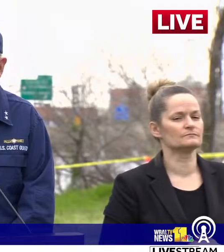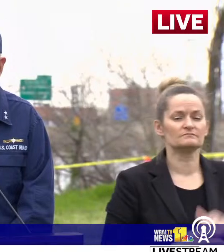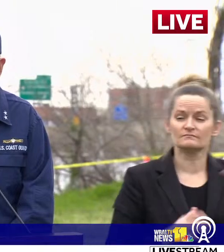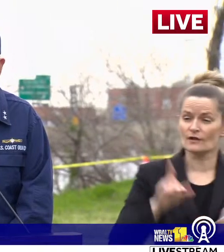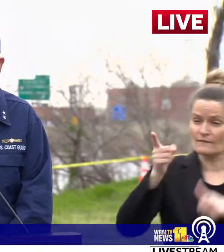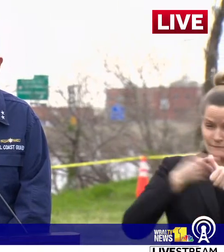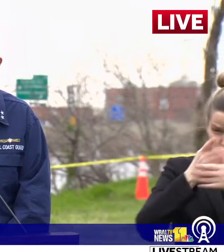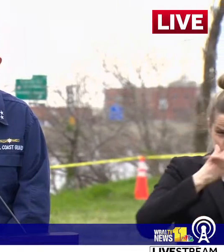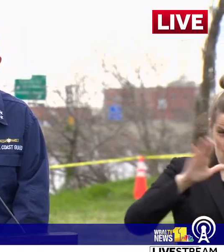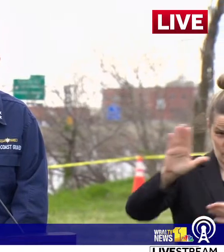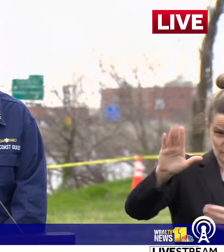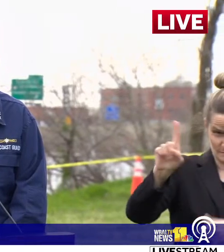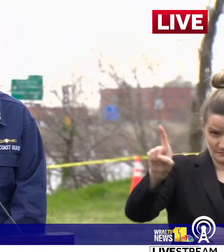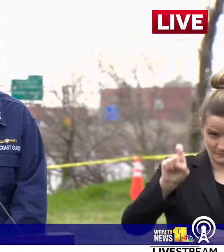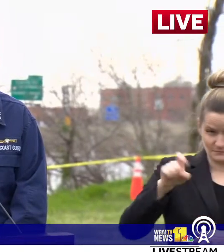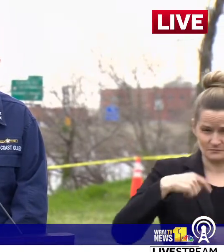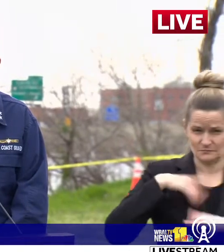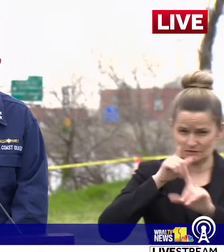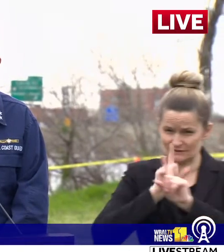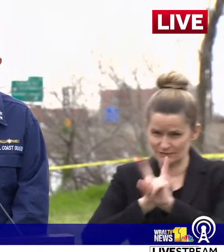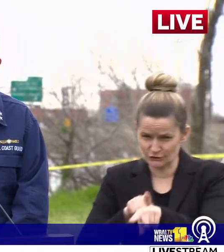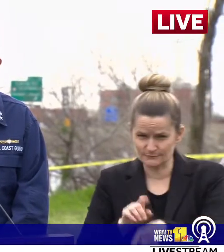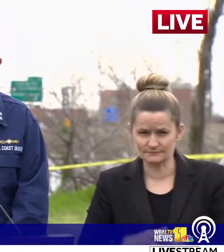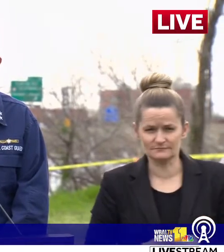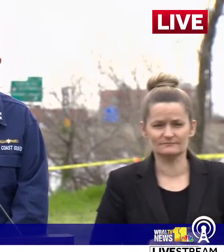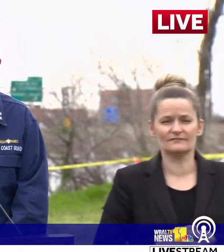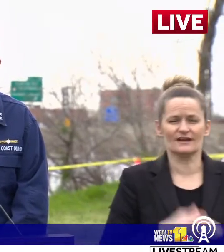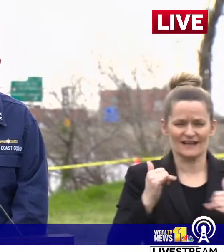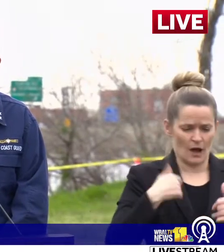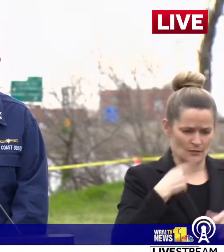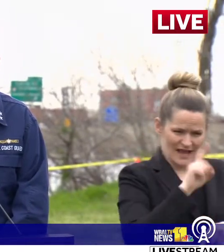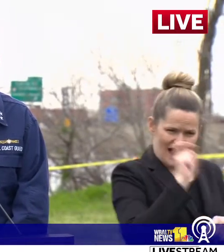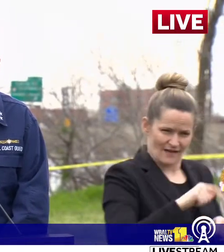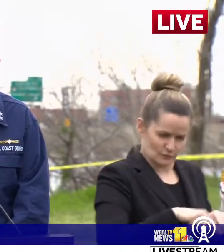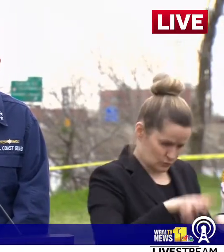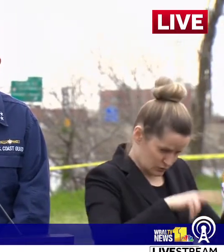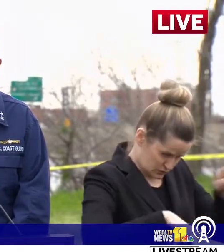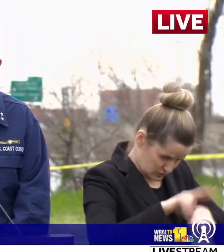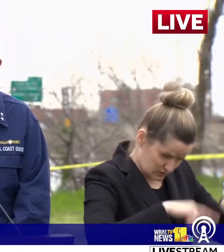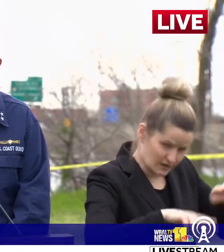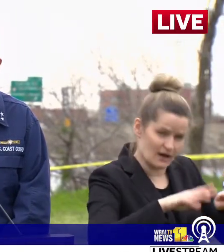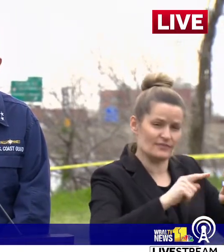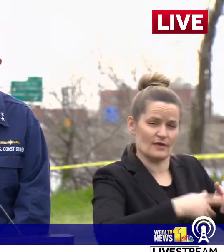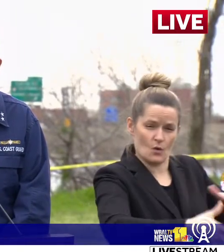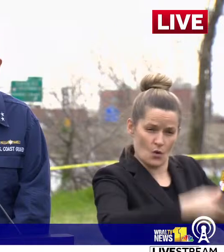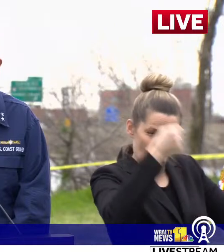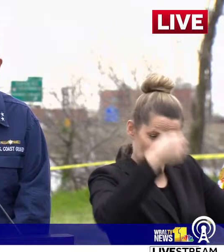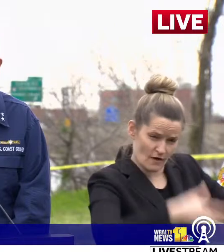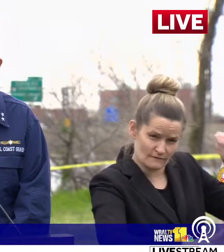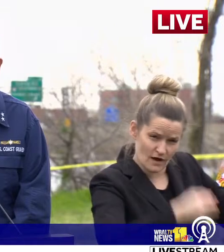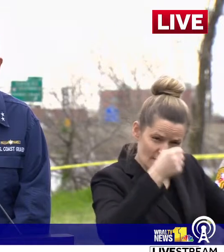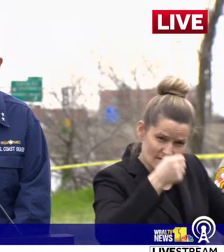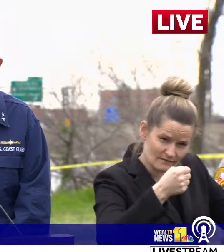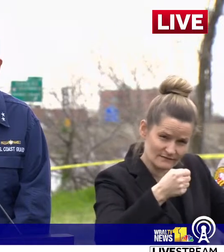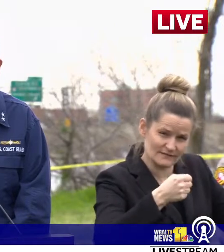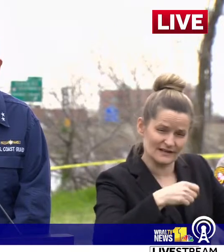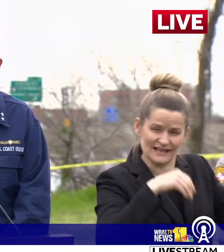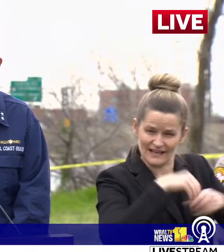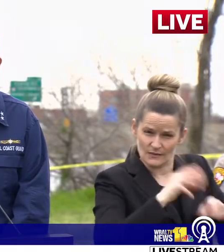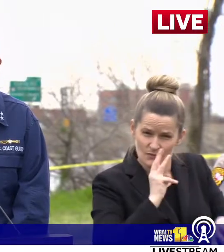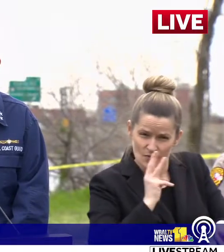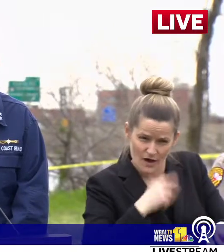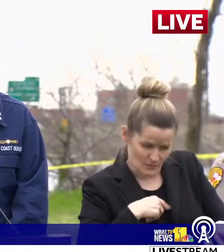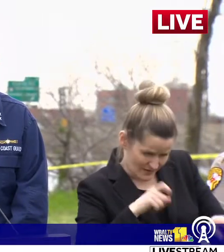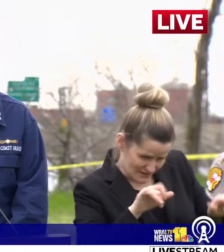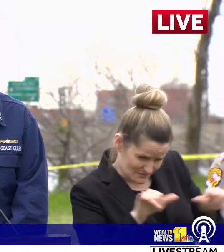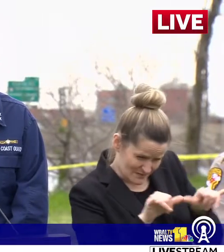starts with, again, removing all of that debris and then ensuring exactly what depth of water we have to be able